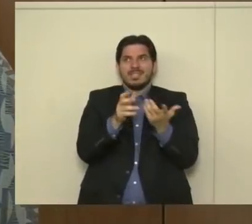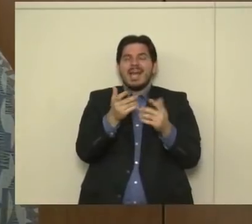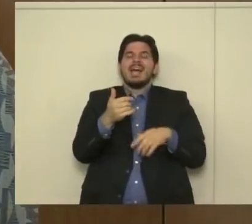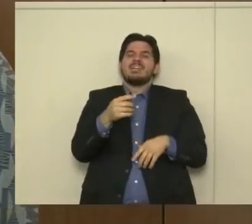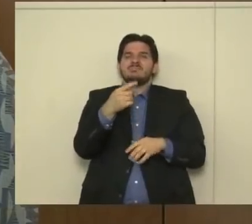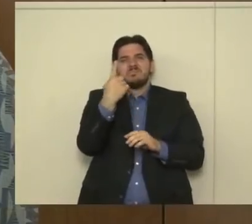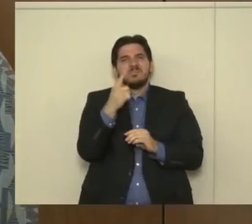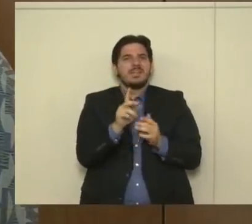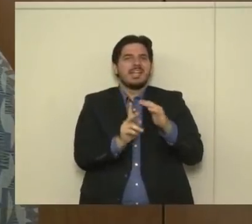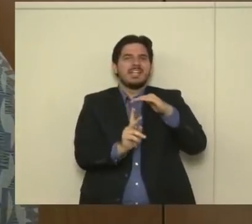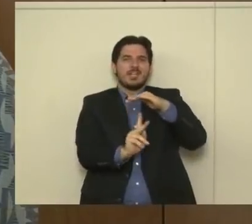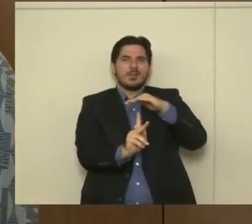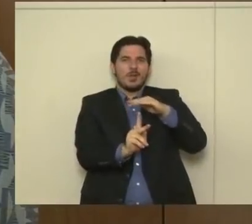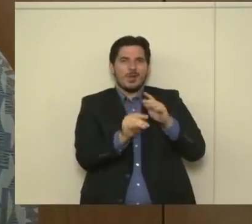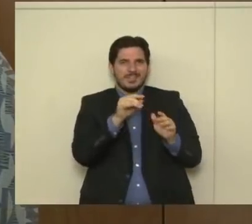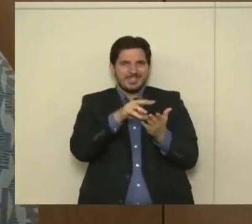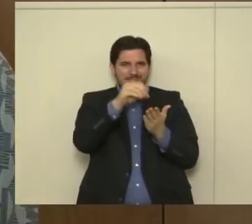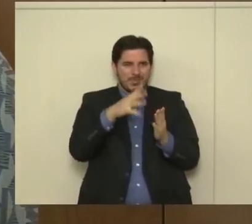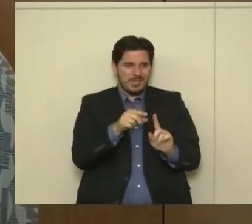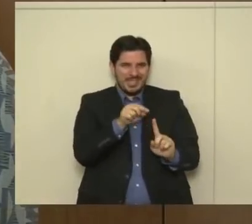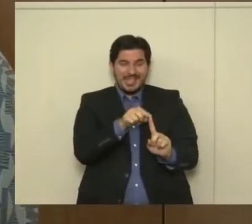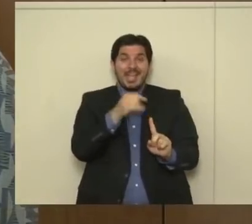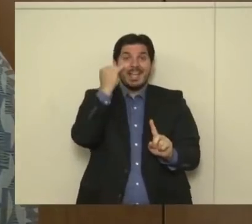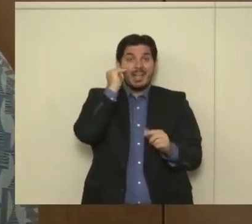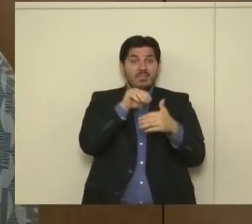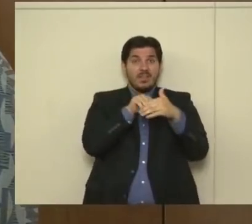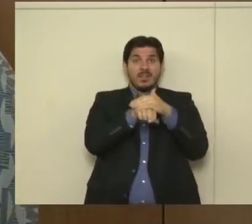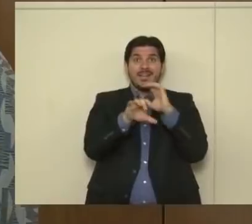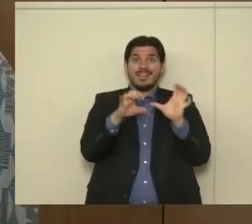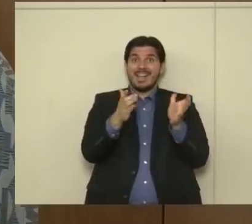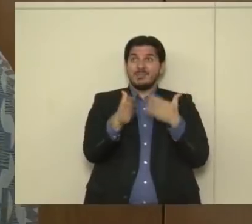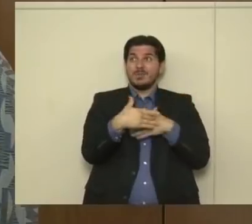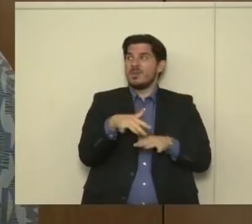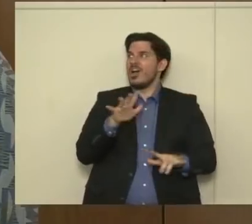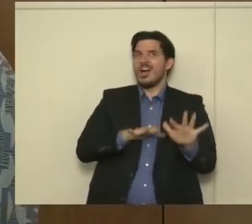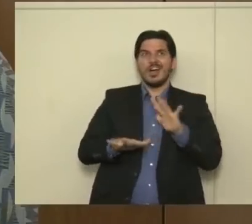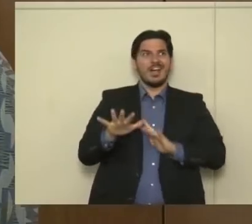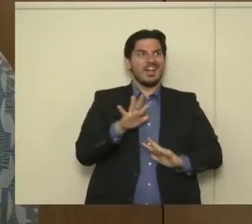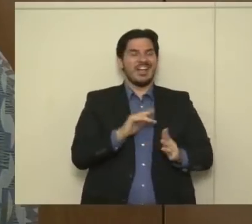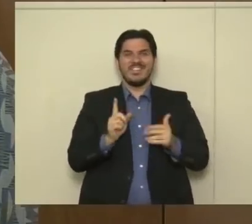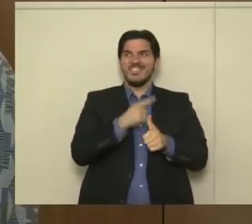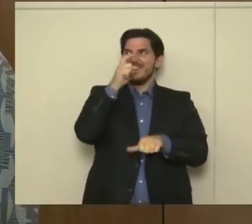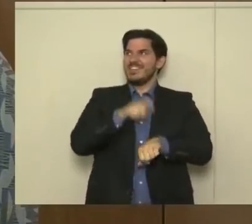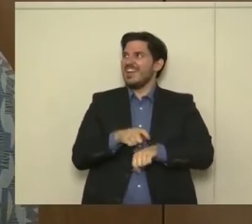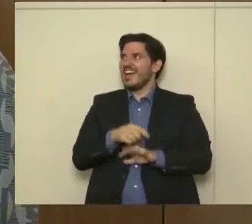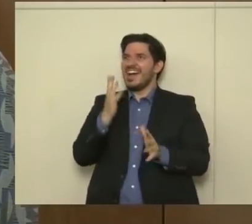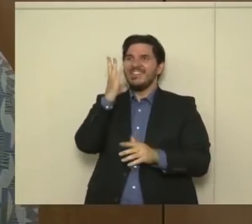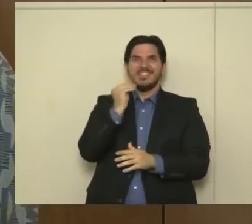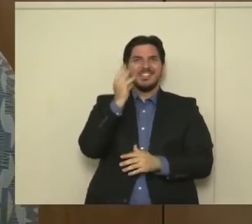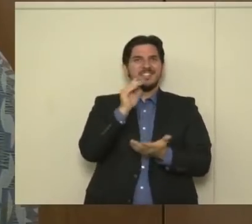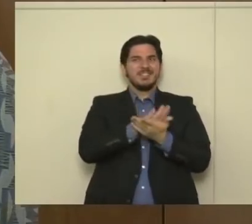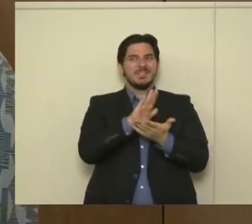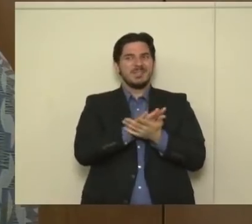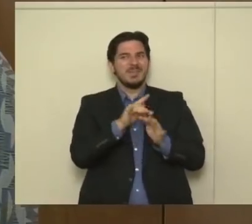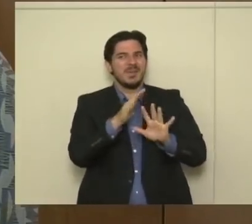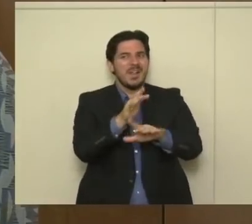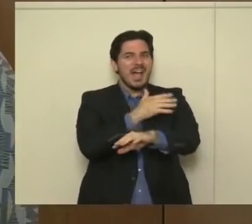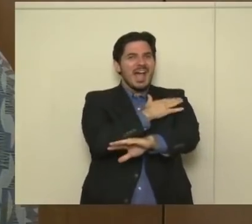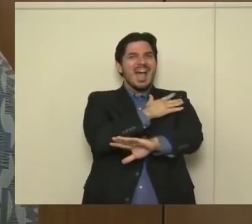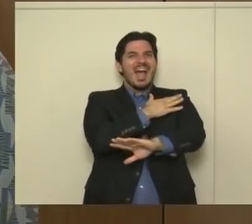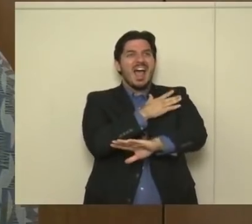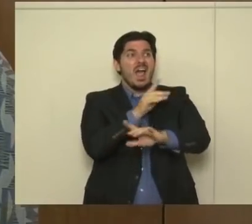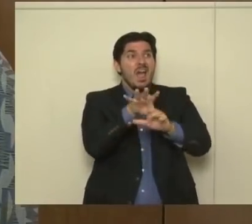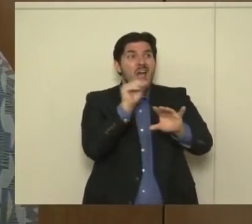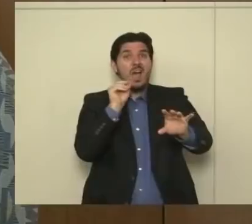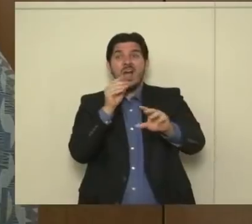kindergartner, that's their first exposure to you know, education, arguably, a little bit of early childhood education, and it's